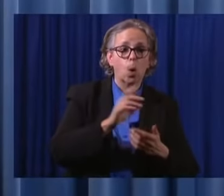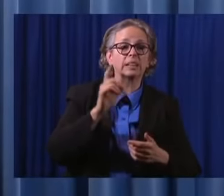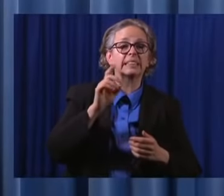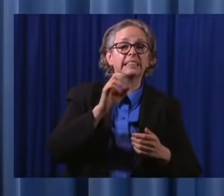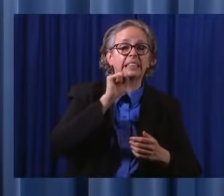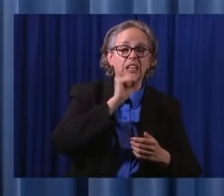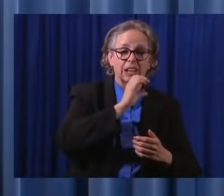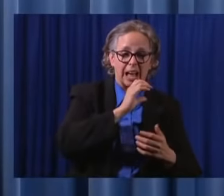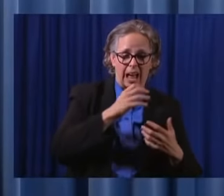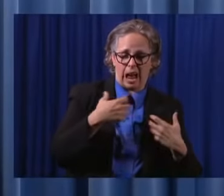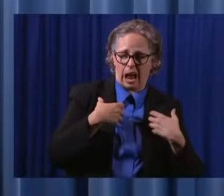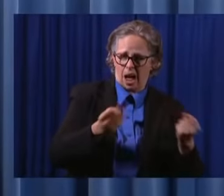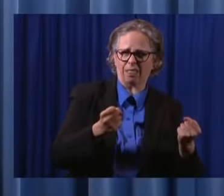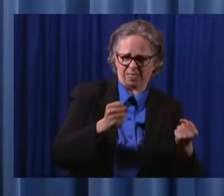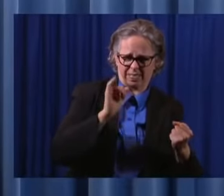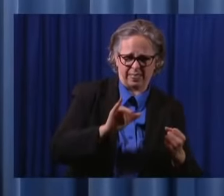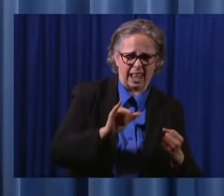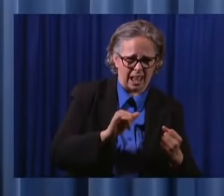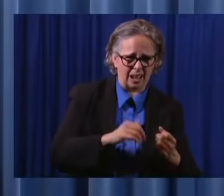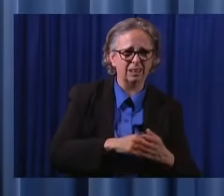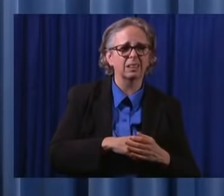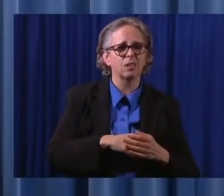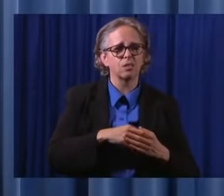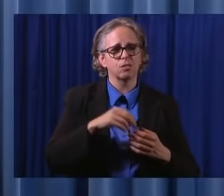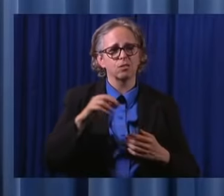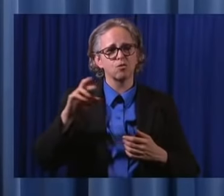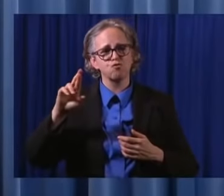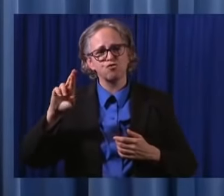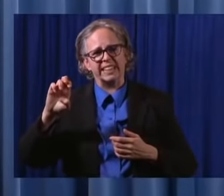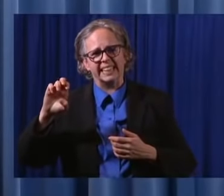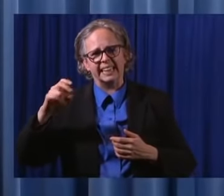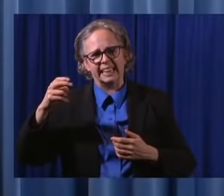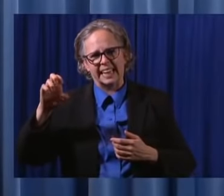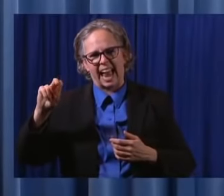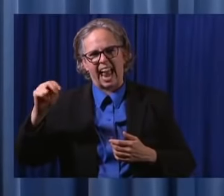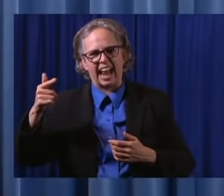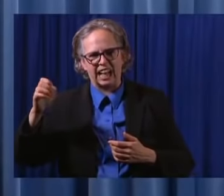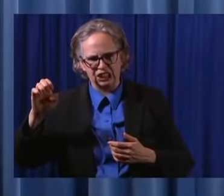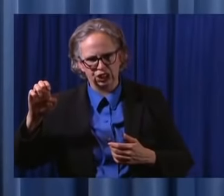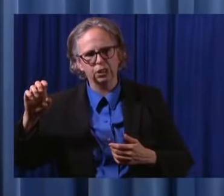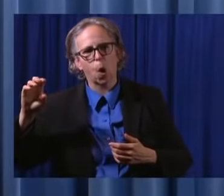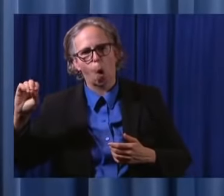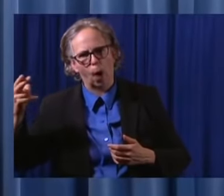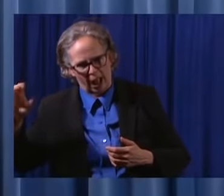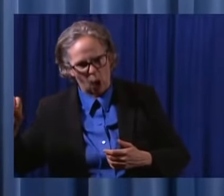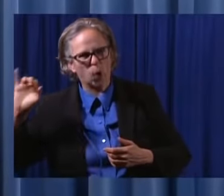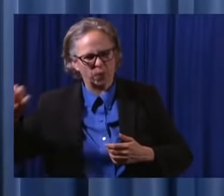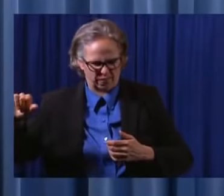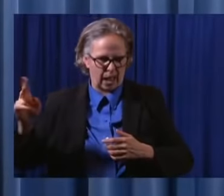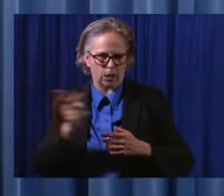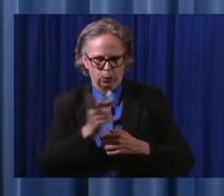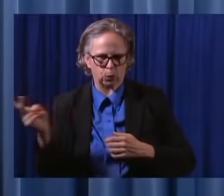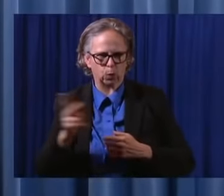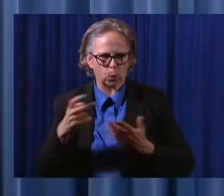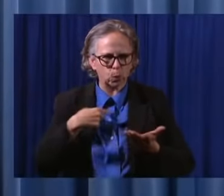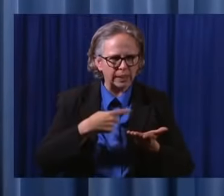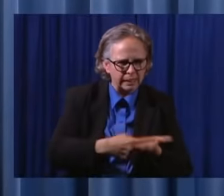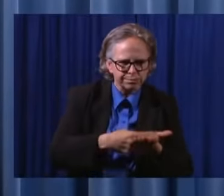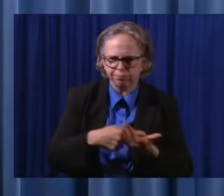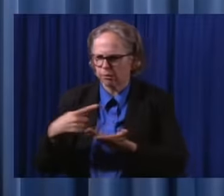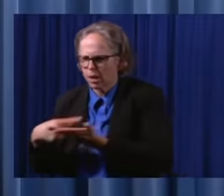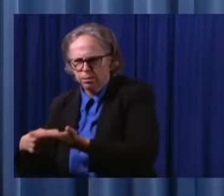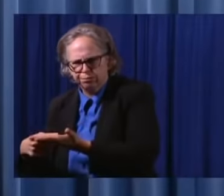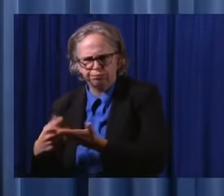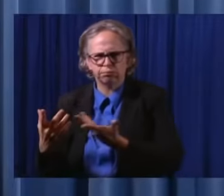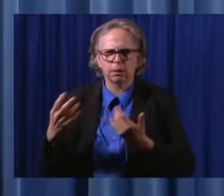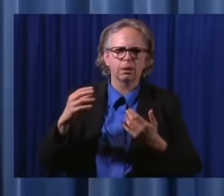Age Ohio, the Ohio Assisted Living Association, the Ohio Healthcare Association, and the Ohio Medical Directors